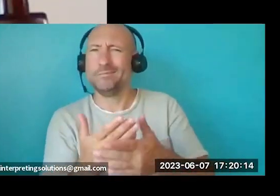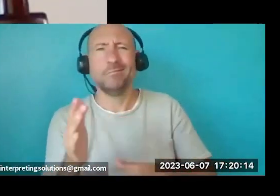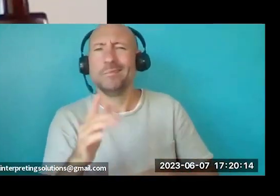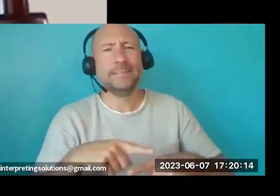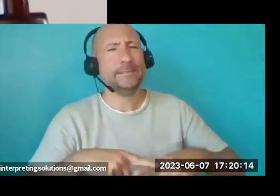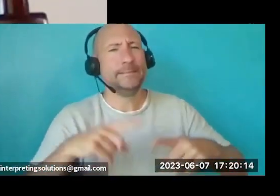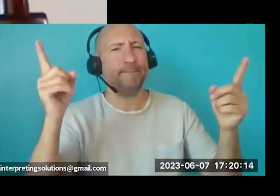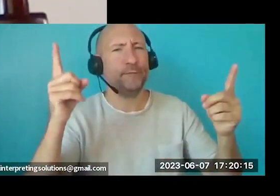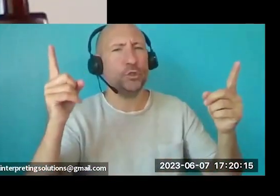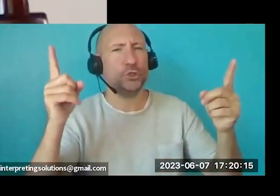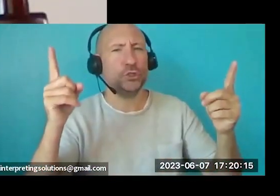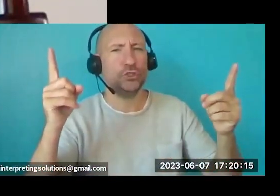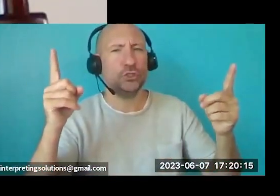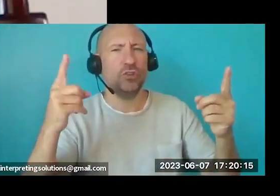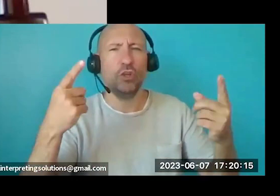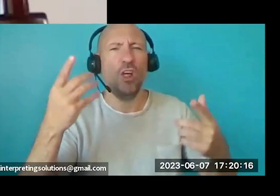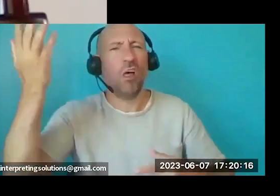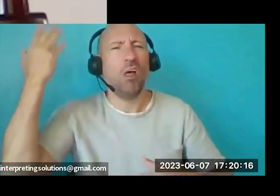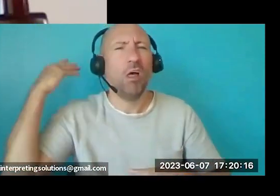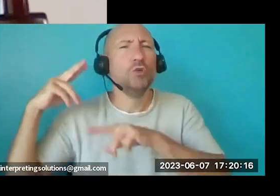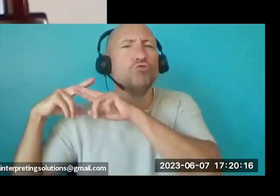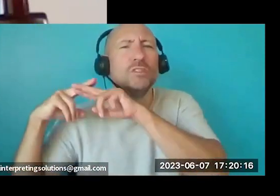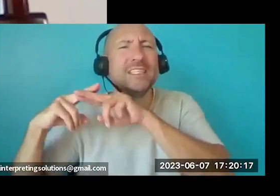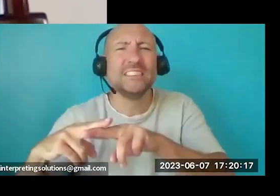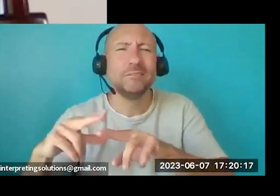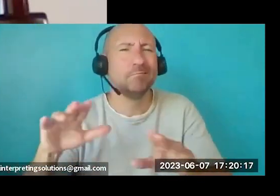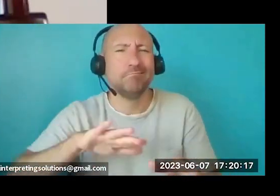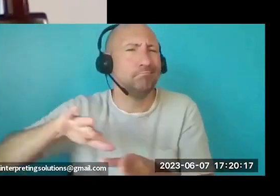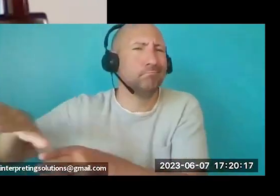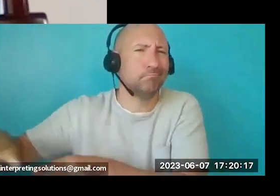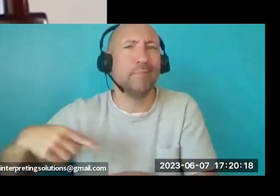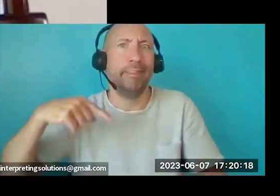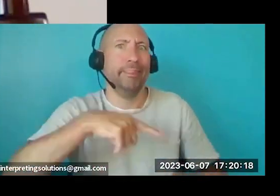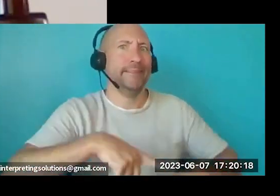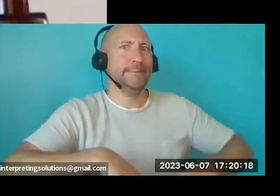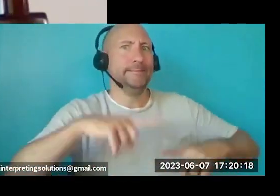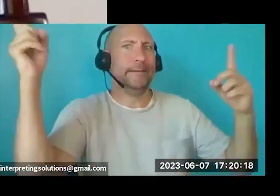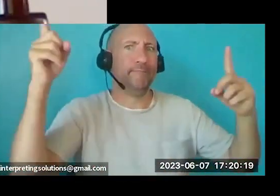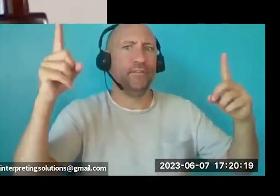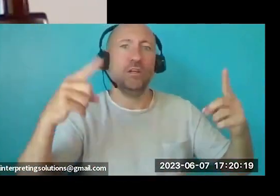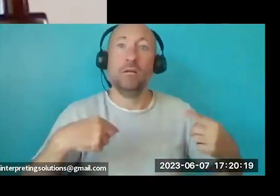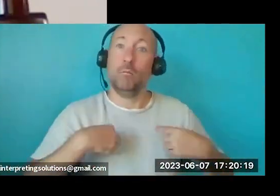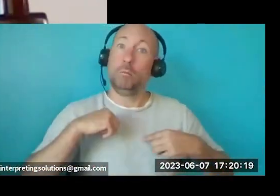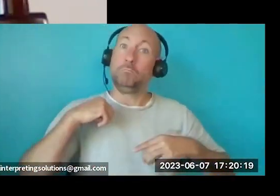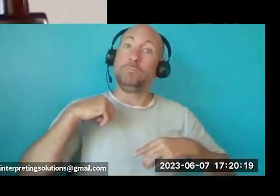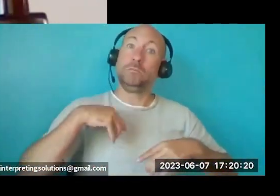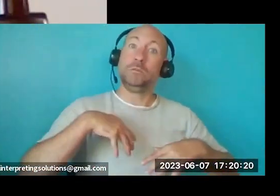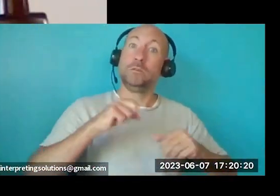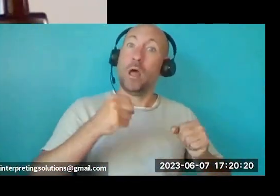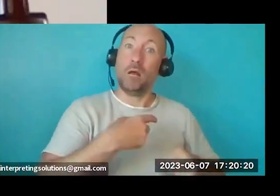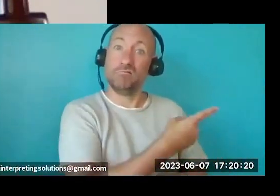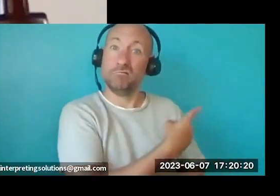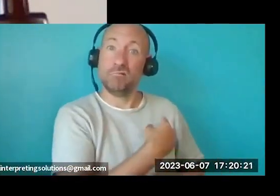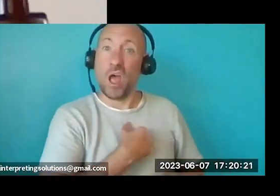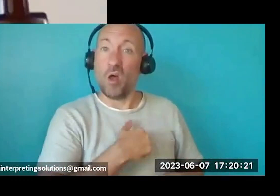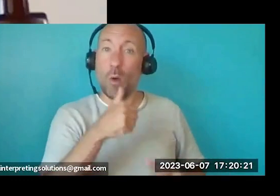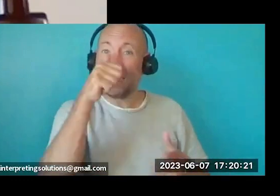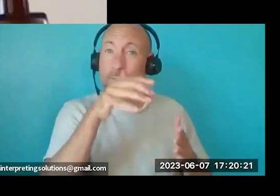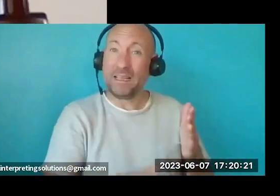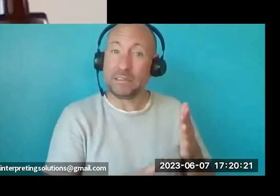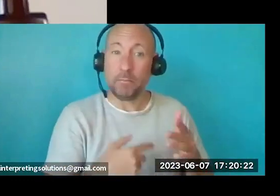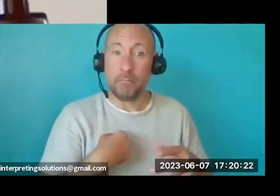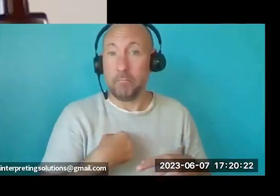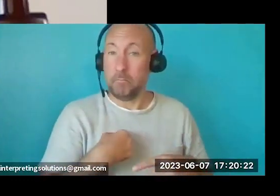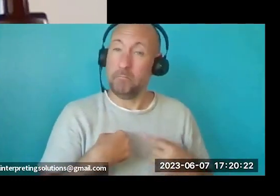ones. And we will try and explain what that means. We started with our own experience. I'm